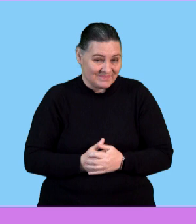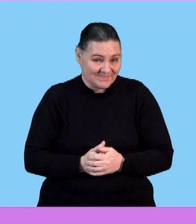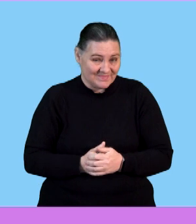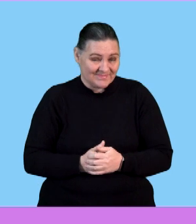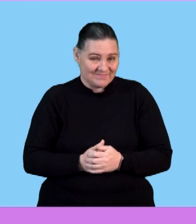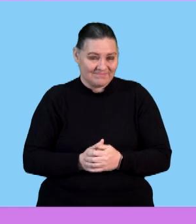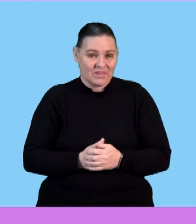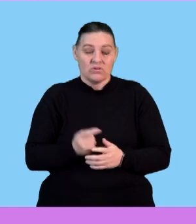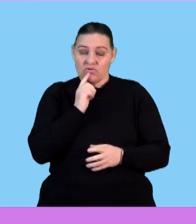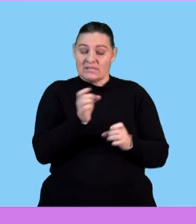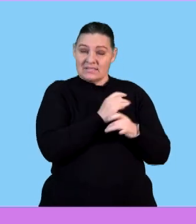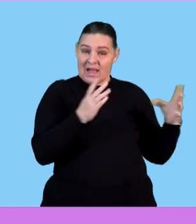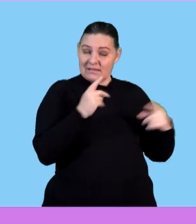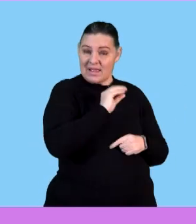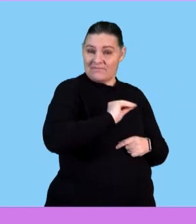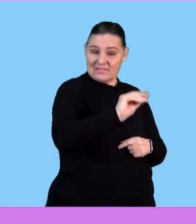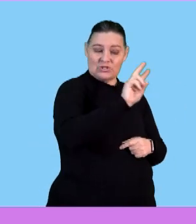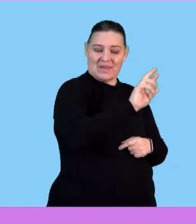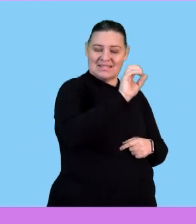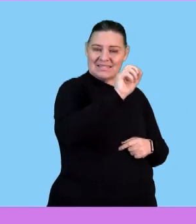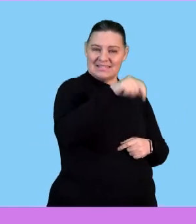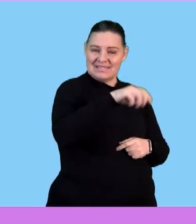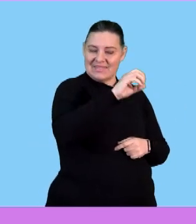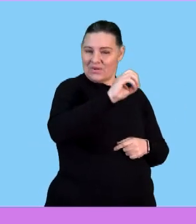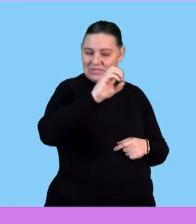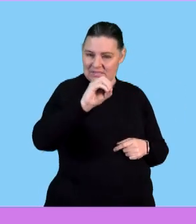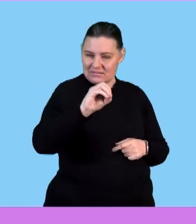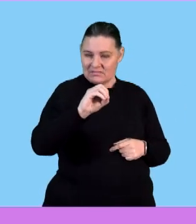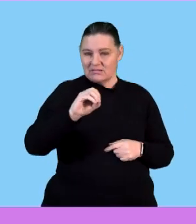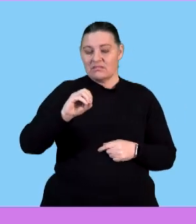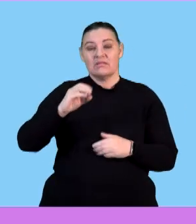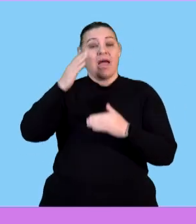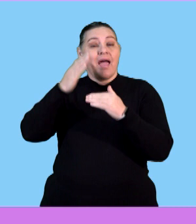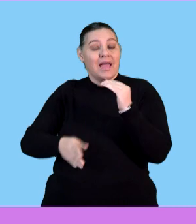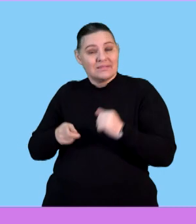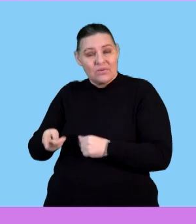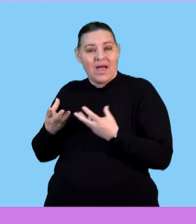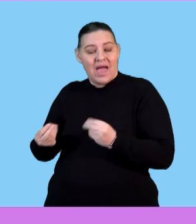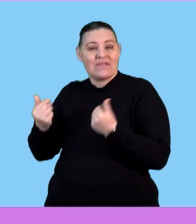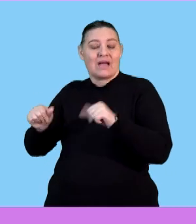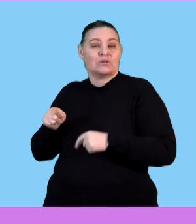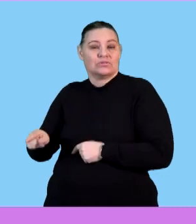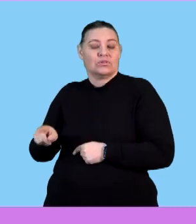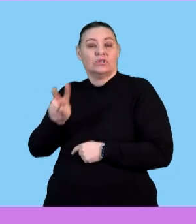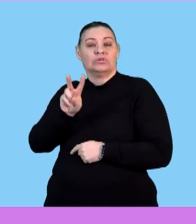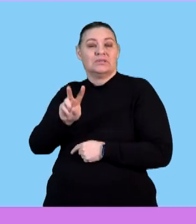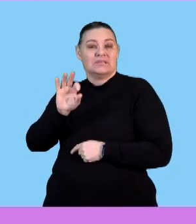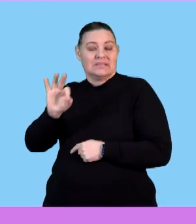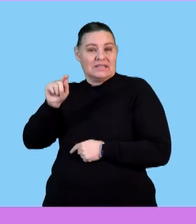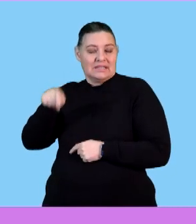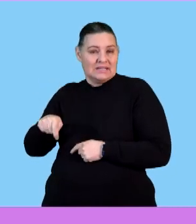Right. So again, she started off by investing 20,000 Rand. At the end of this all, she has in the account